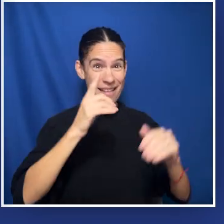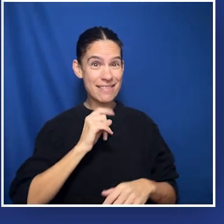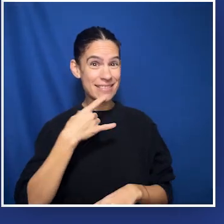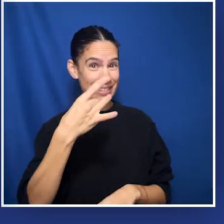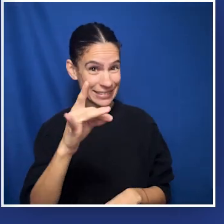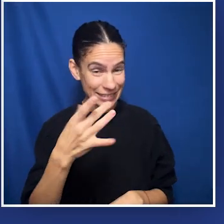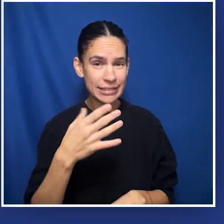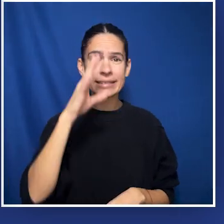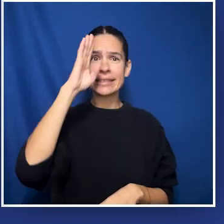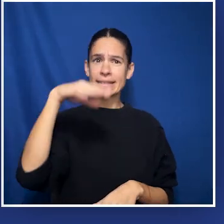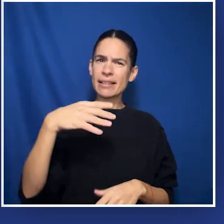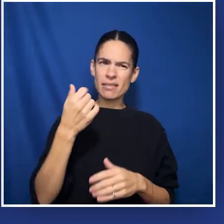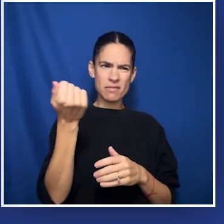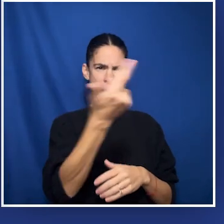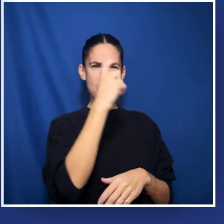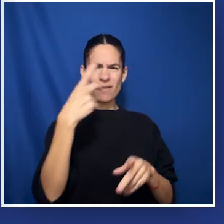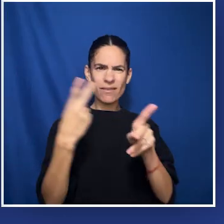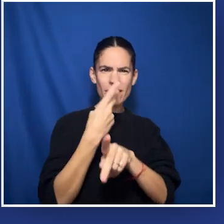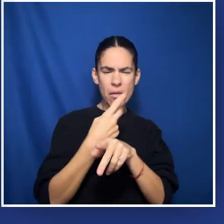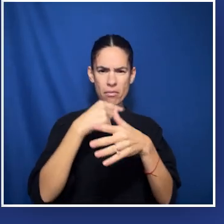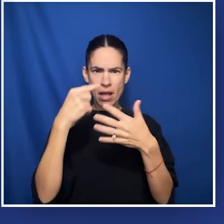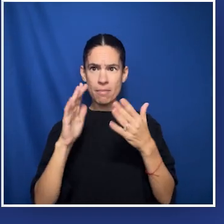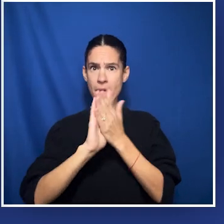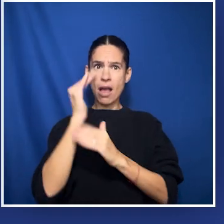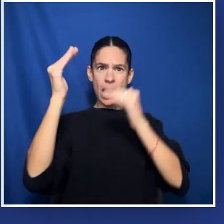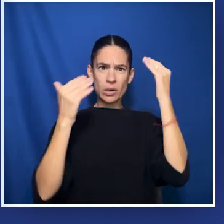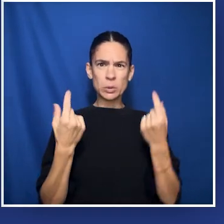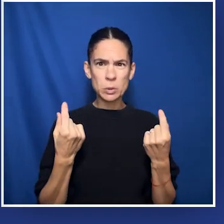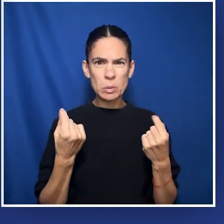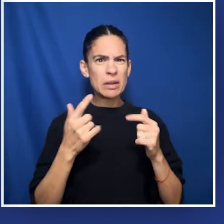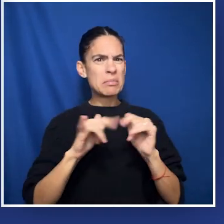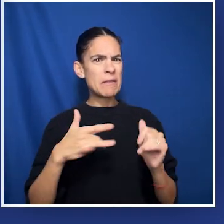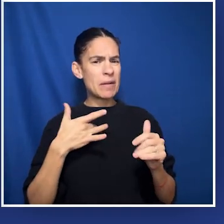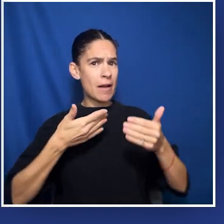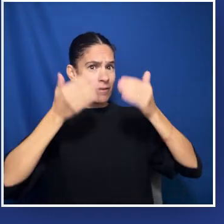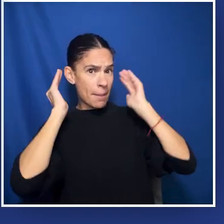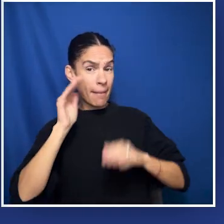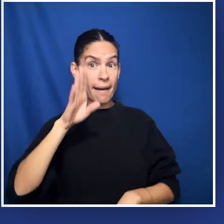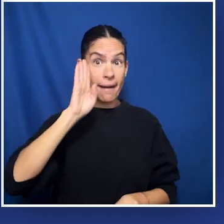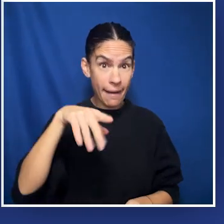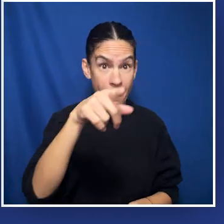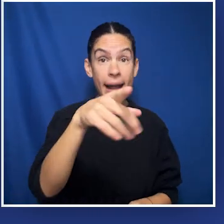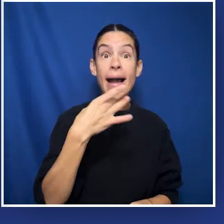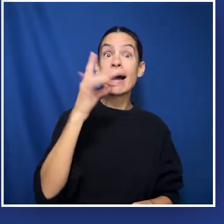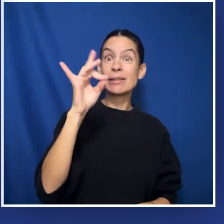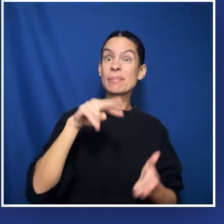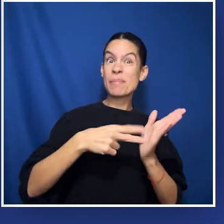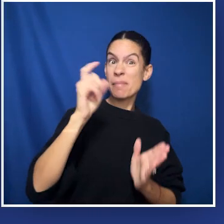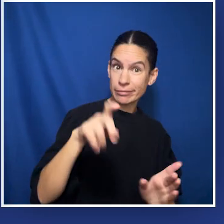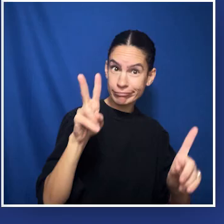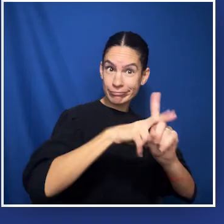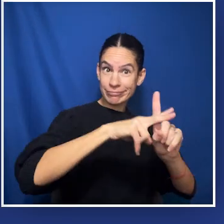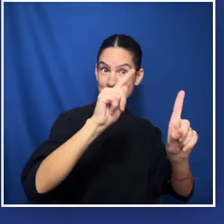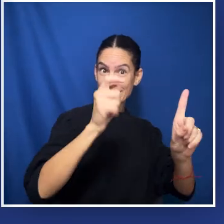adult. Everyone has stuff they need to figure out when they become an adult, and it can be overwhelming. For example, when you turn 18, you have to start